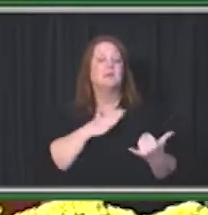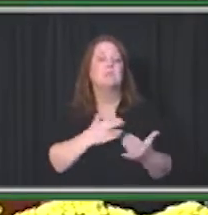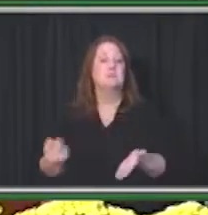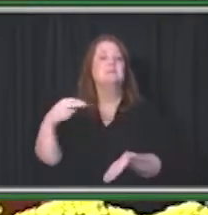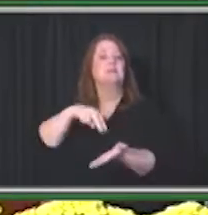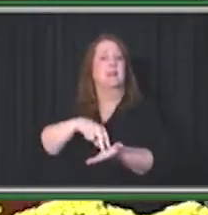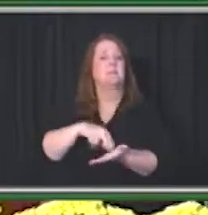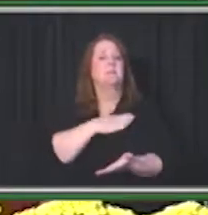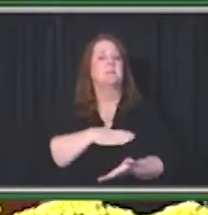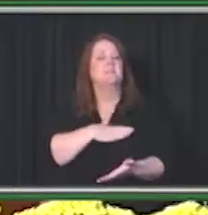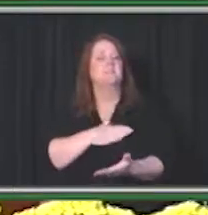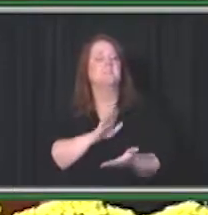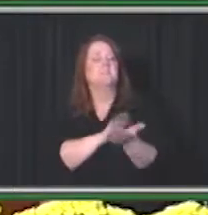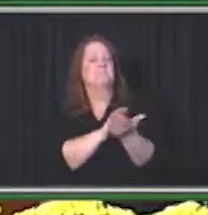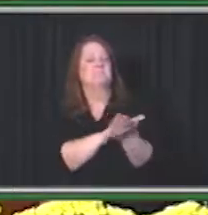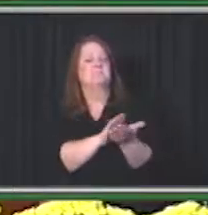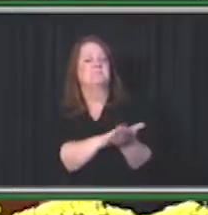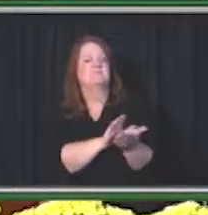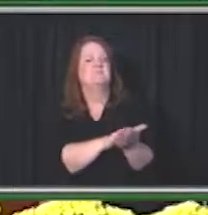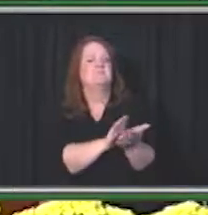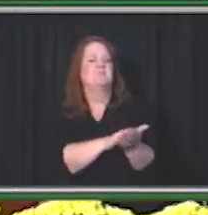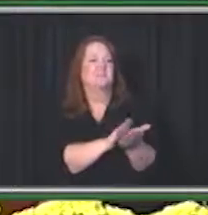and be recognized?